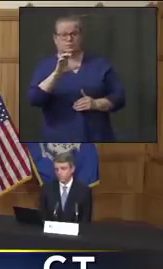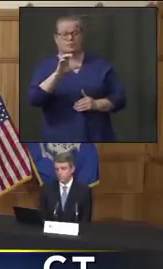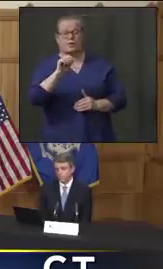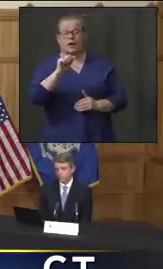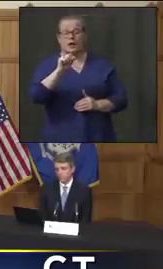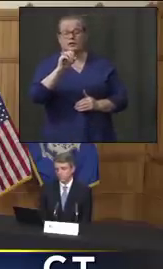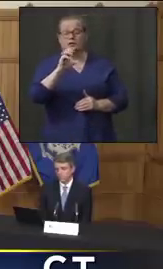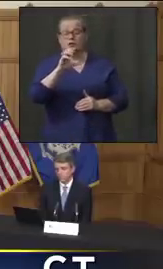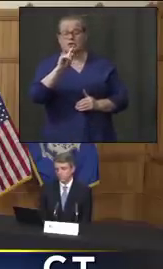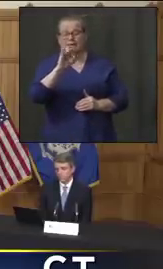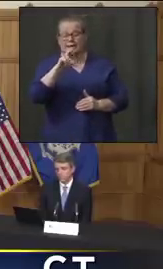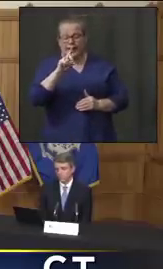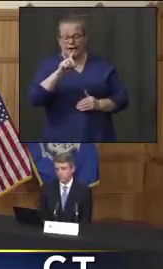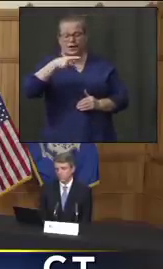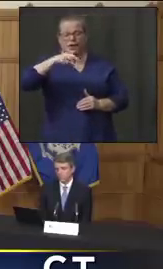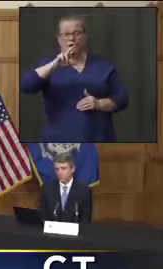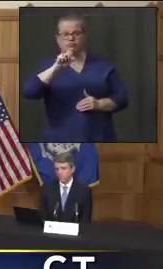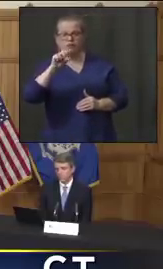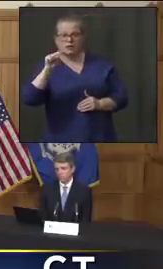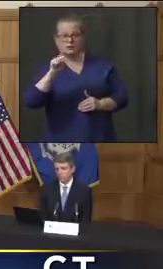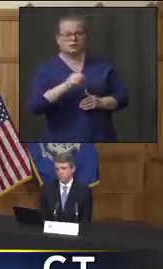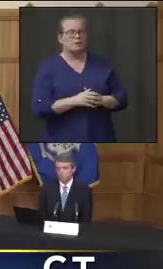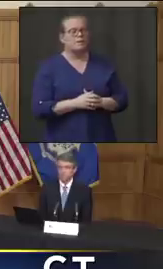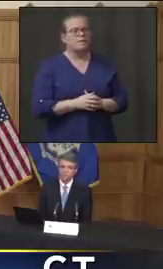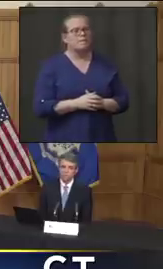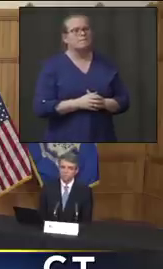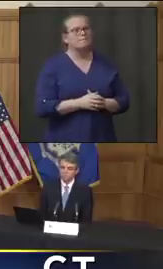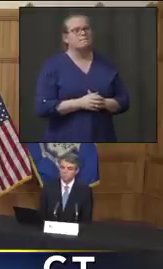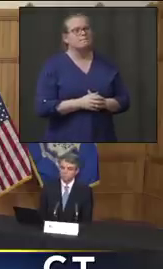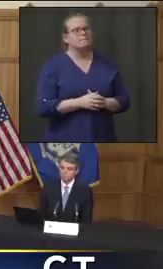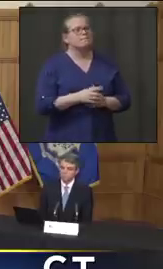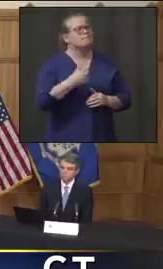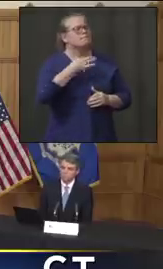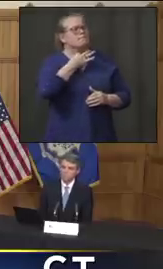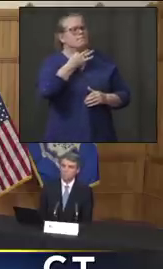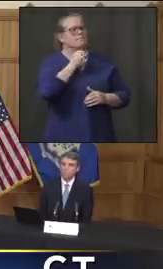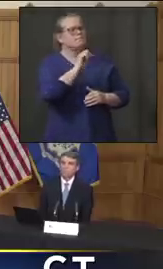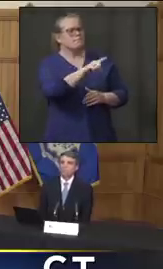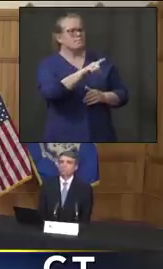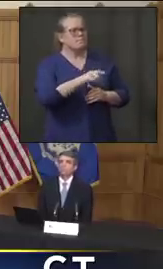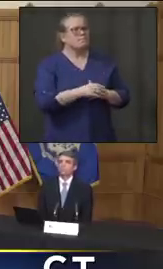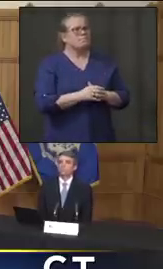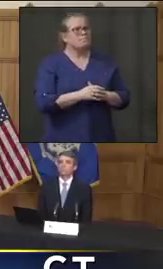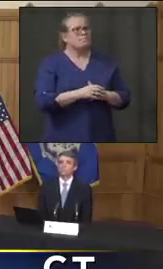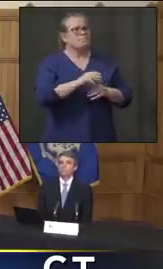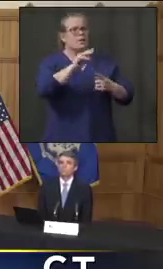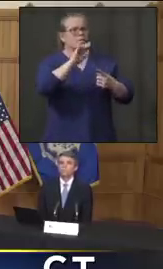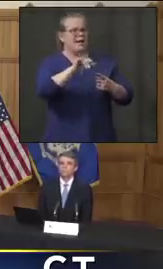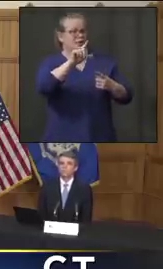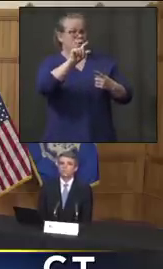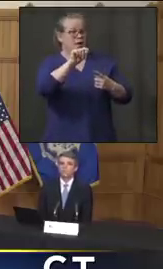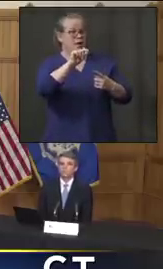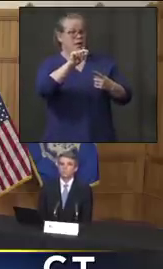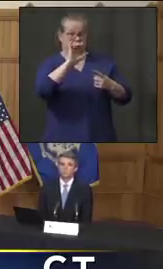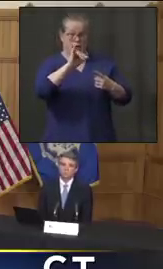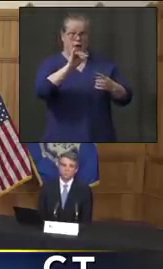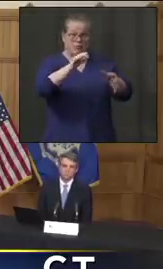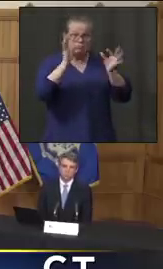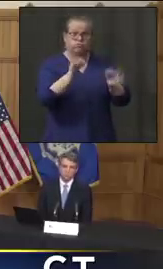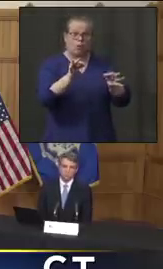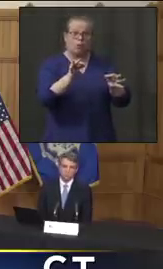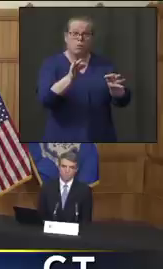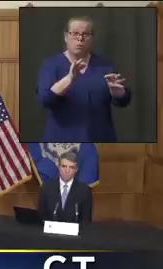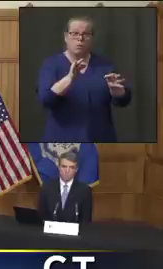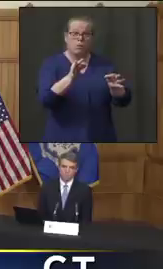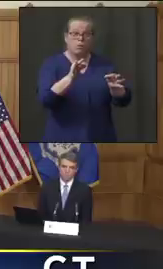Good afternoon, everyone. I just wanted to clarify, how firm is this May 20th date? Dr. Koh had